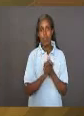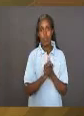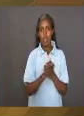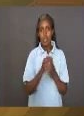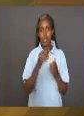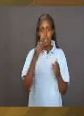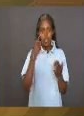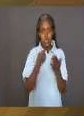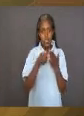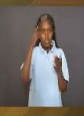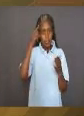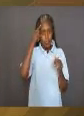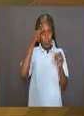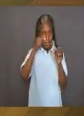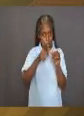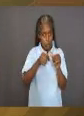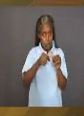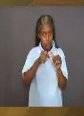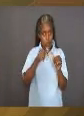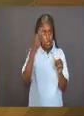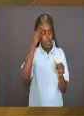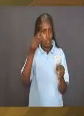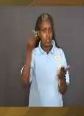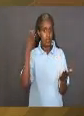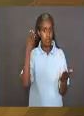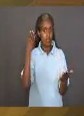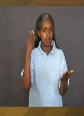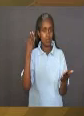Keep that idea of ratio in mind.